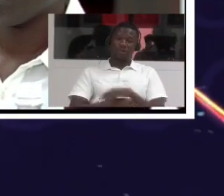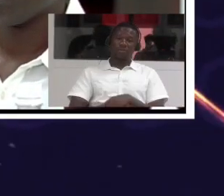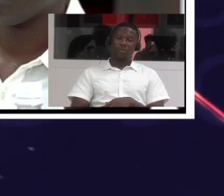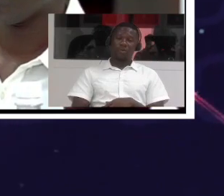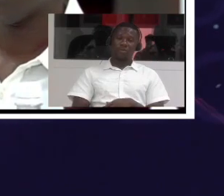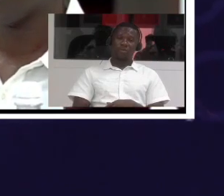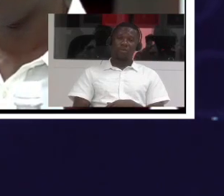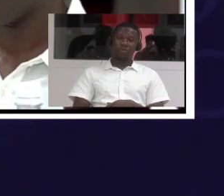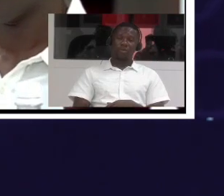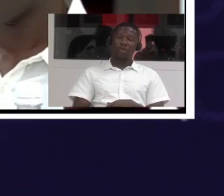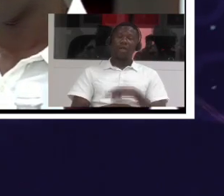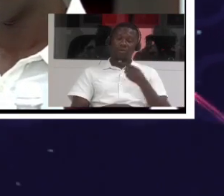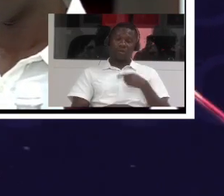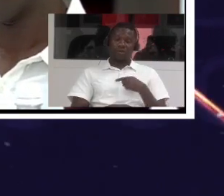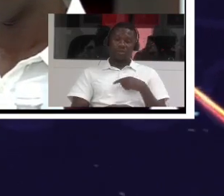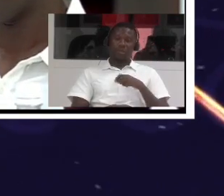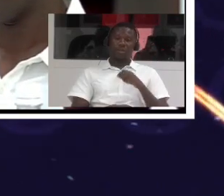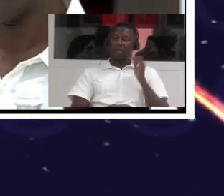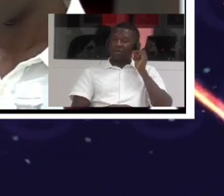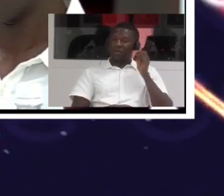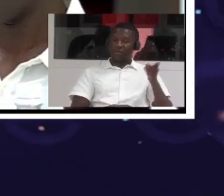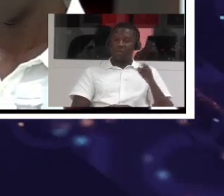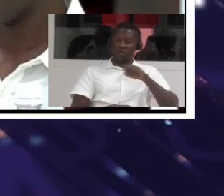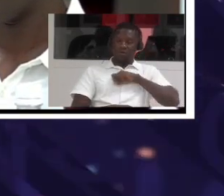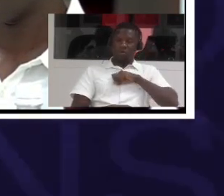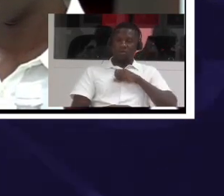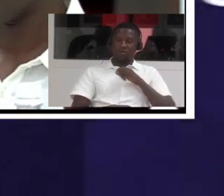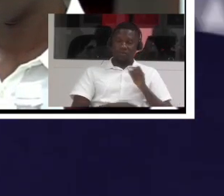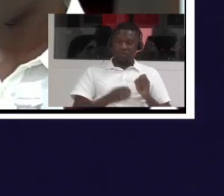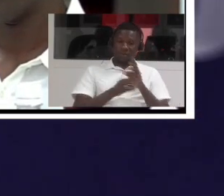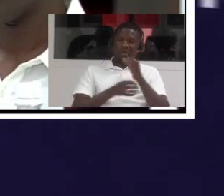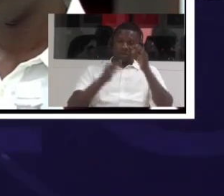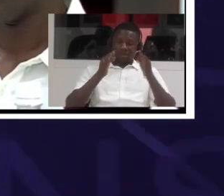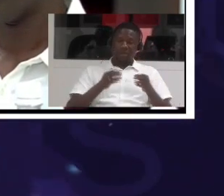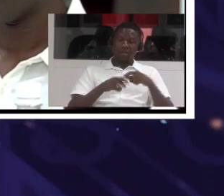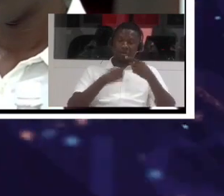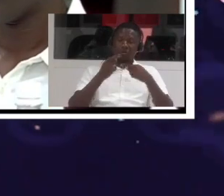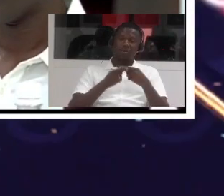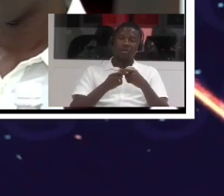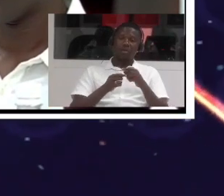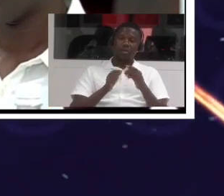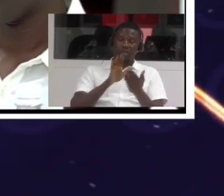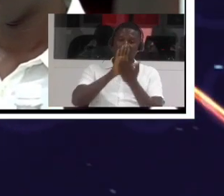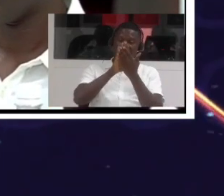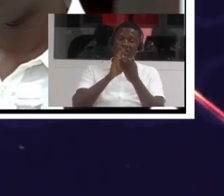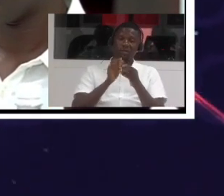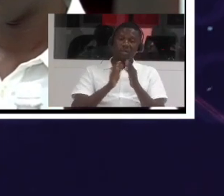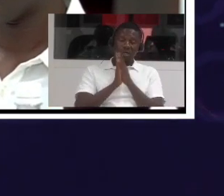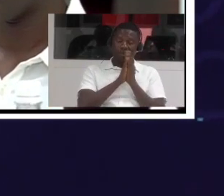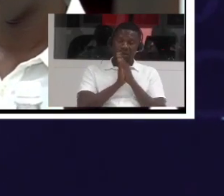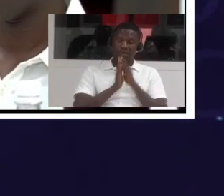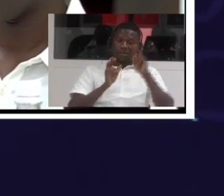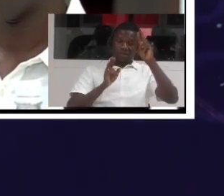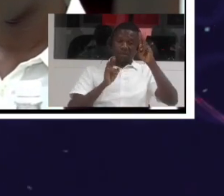Ultimately, she too filed the case against the Jammeh government, didn't she? Well, that was the same case with Lamin Fati and